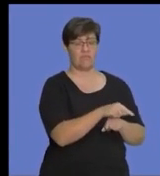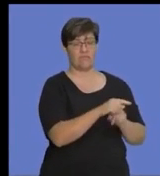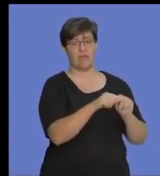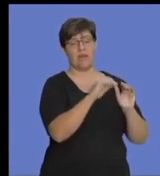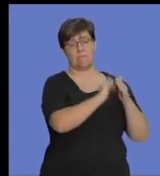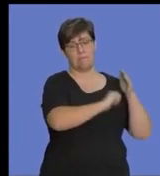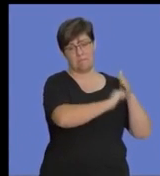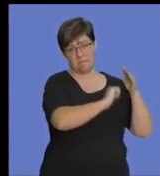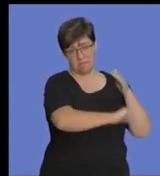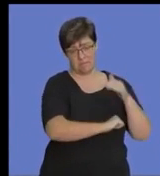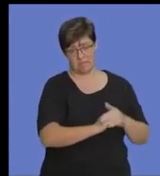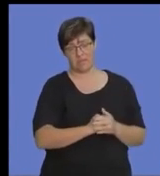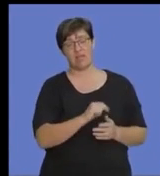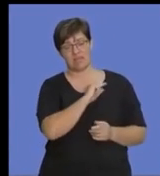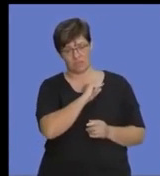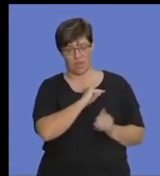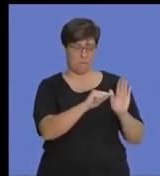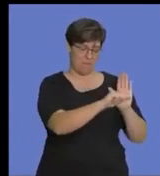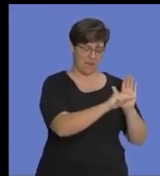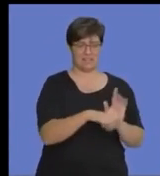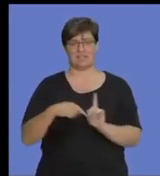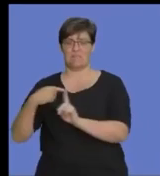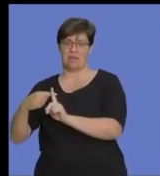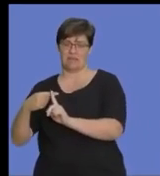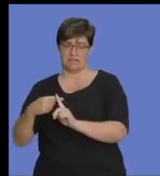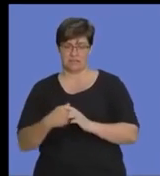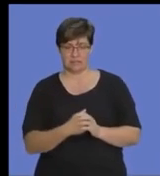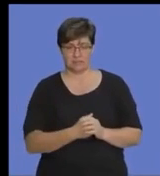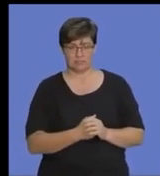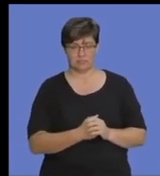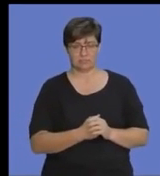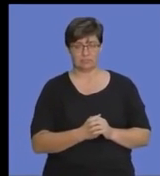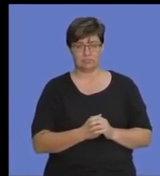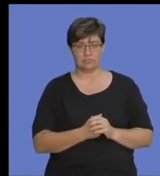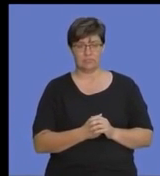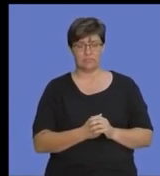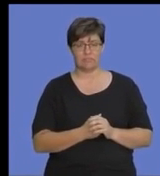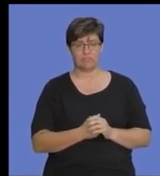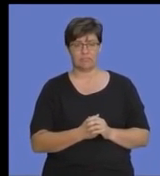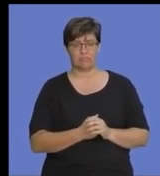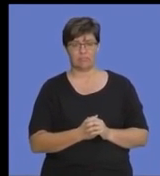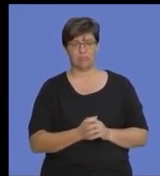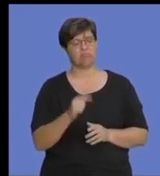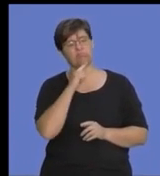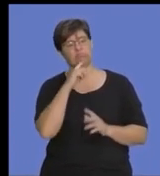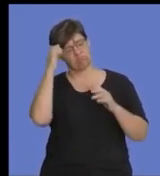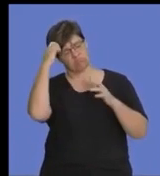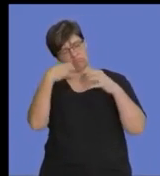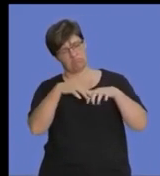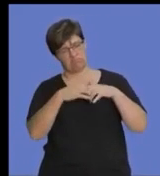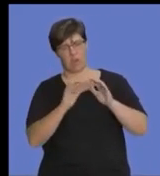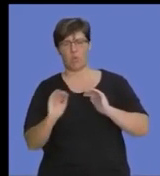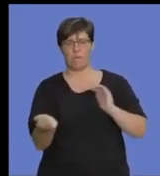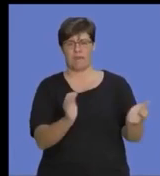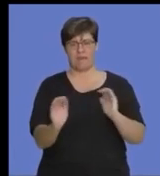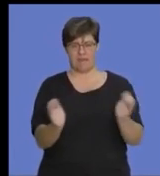I'm subtracting. Hence the plus and the minus. Now, let's just try and consider a